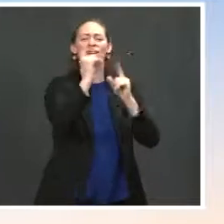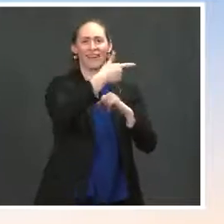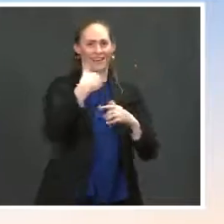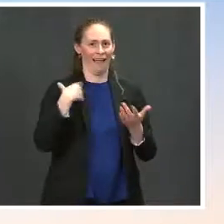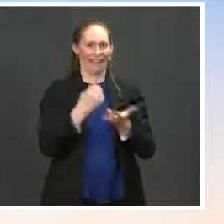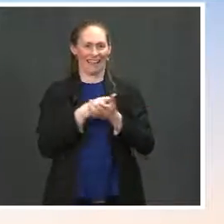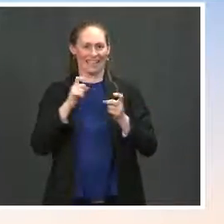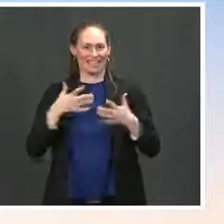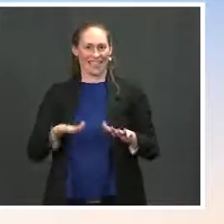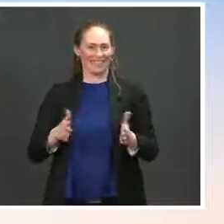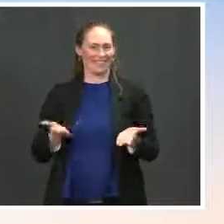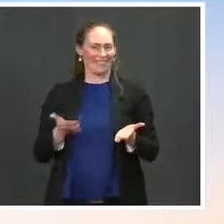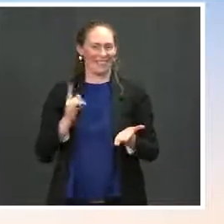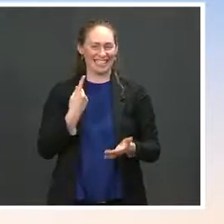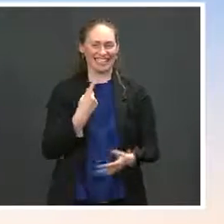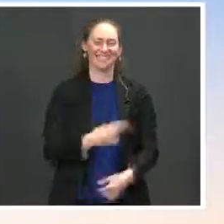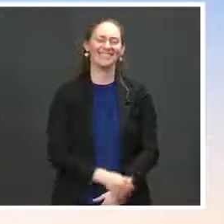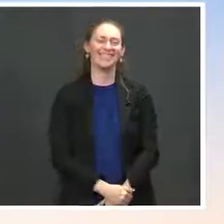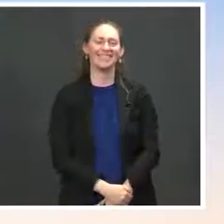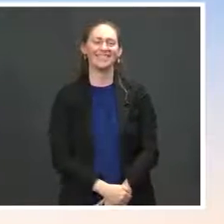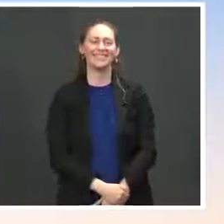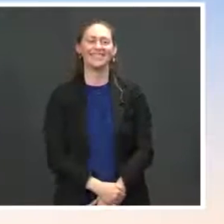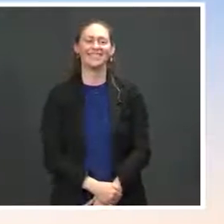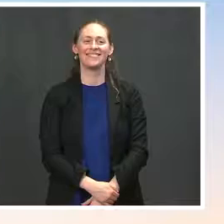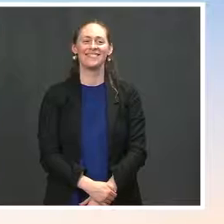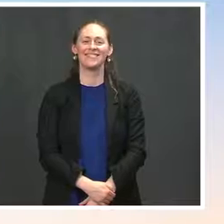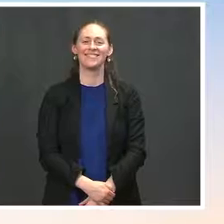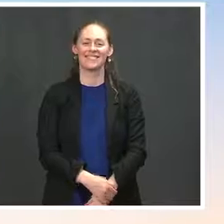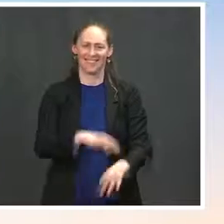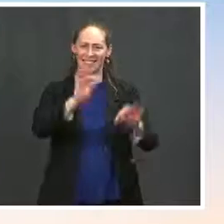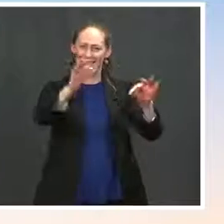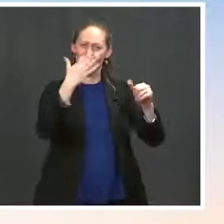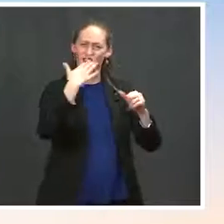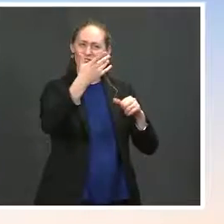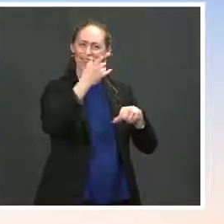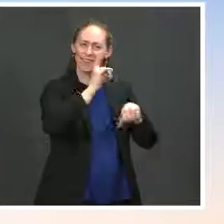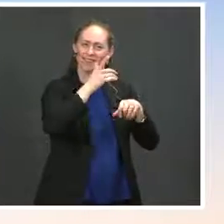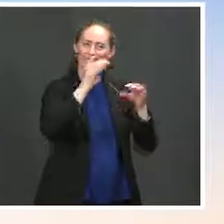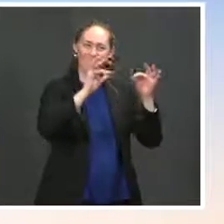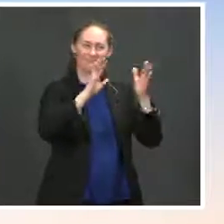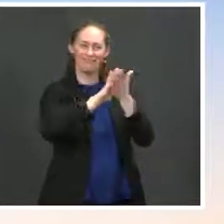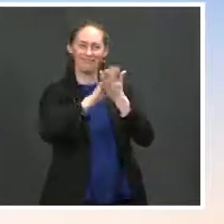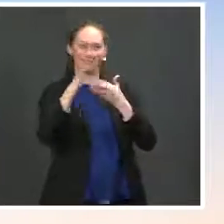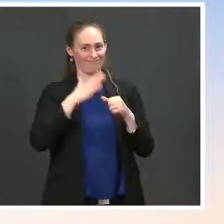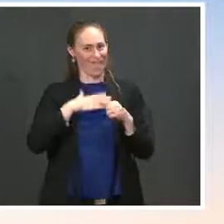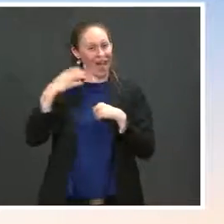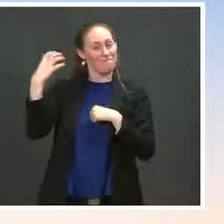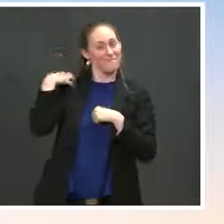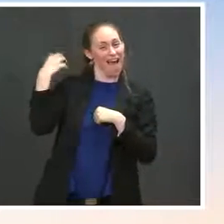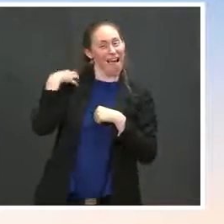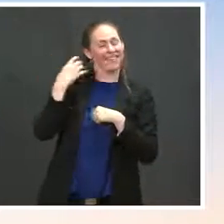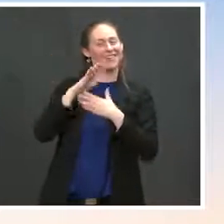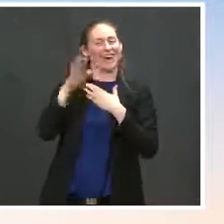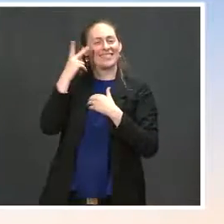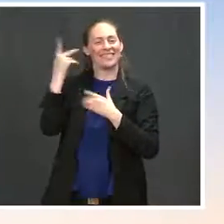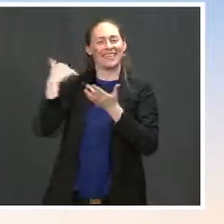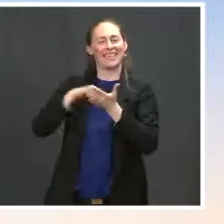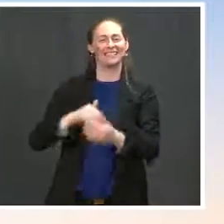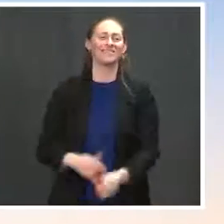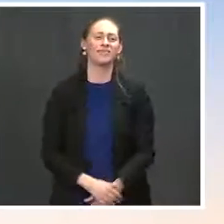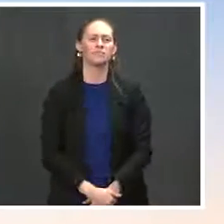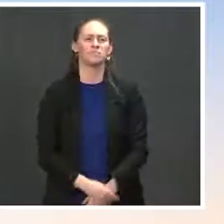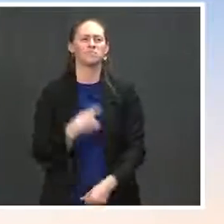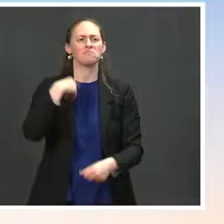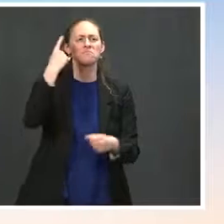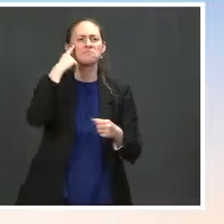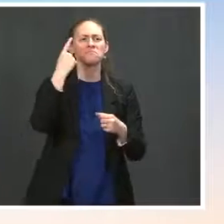Okay. See how it was so great to work for him several times over? Okay, a couple, I think I just have one or two more